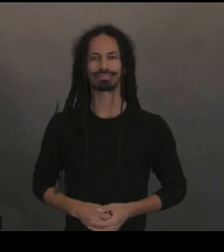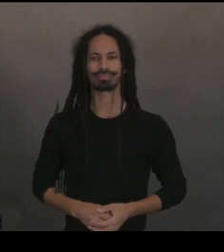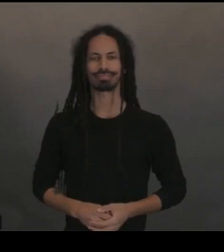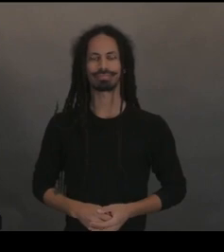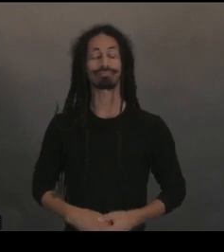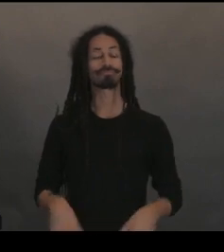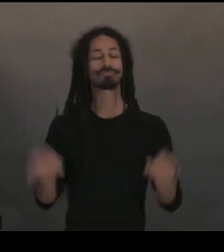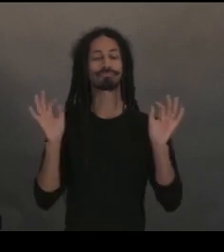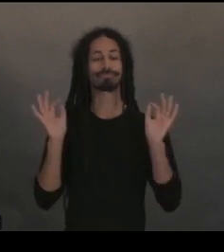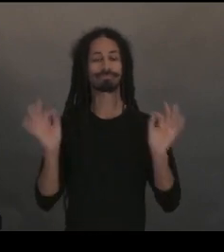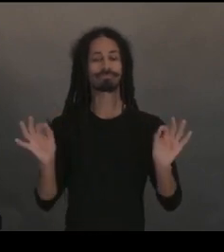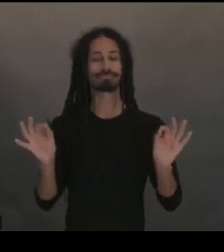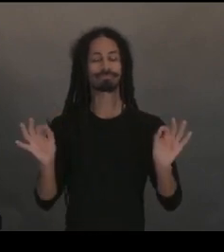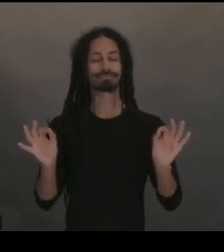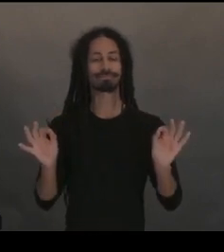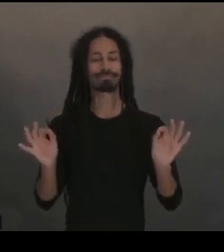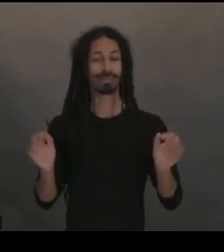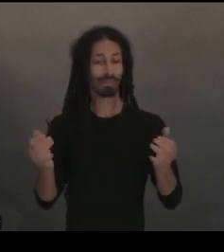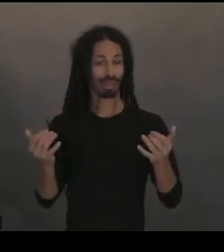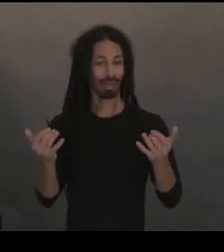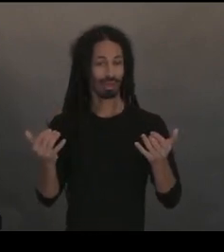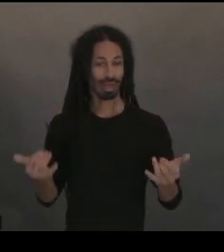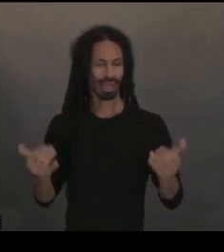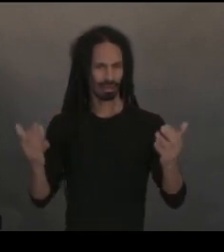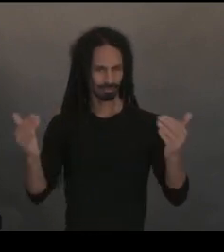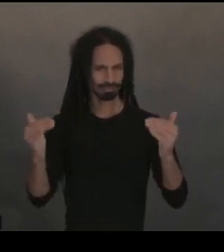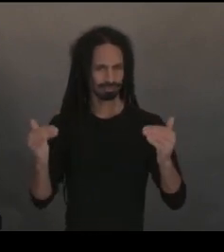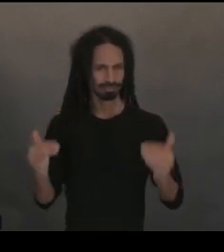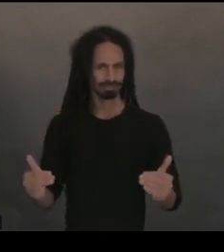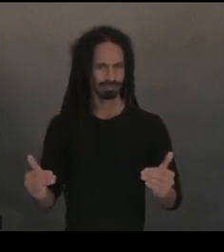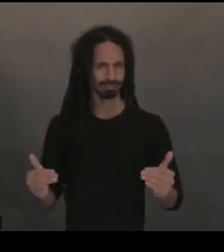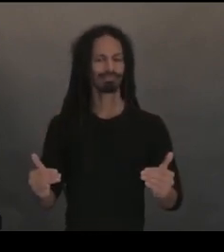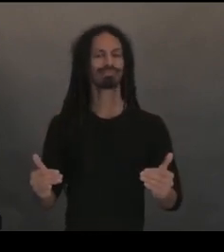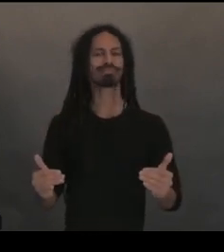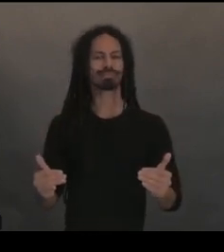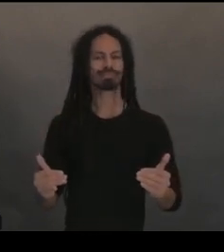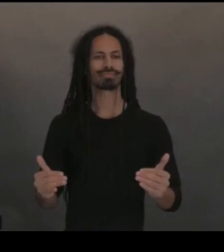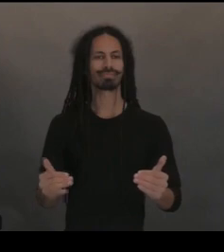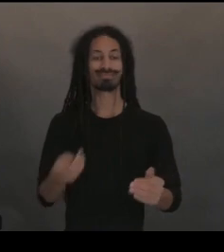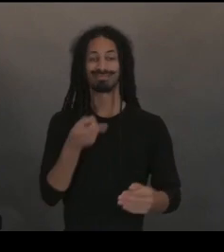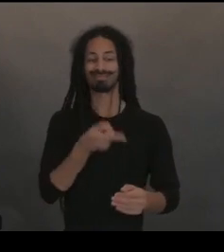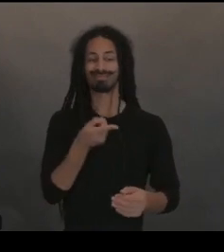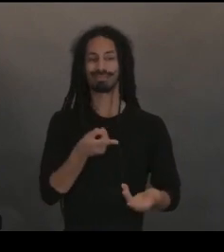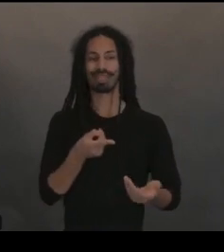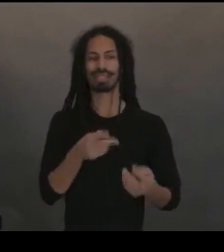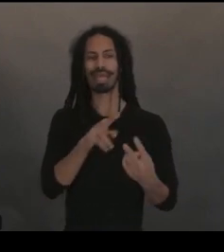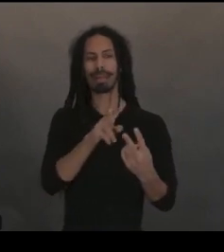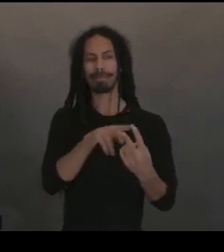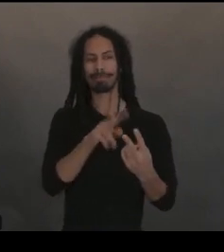Great. Now let's look at the next example, which is of a peer-reviewed journal